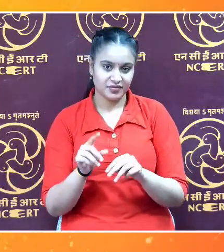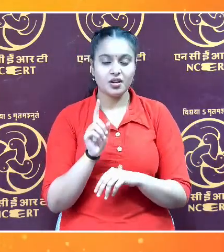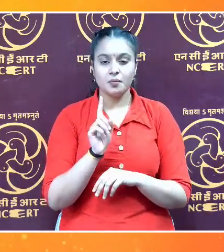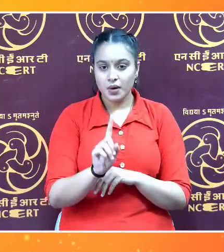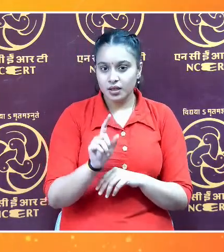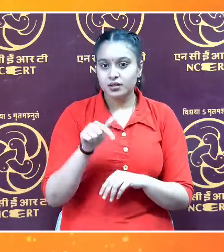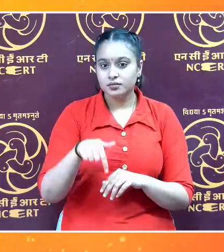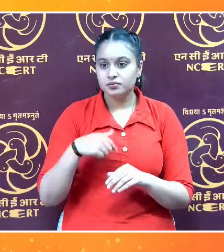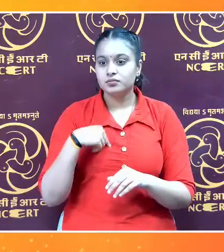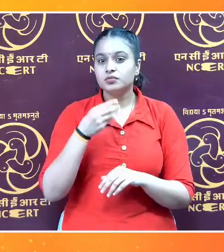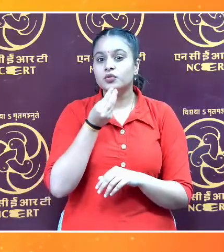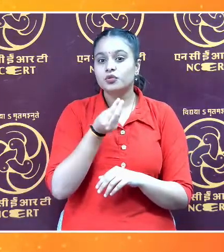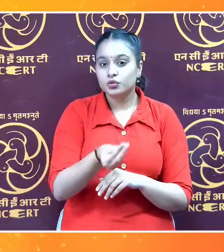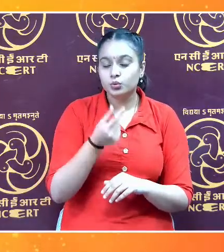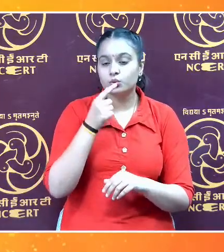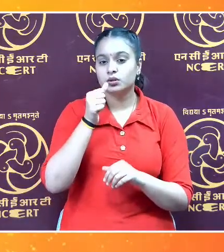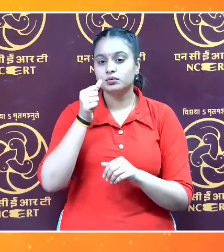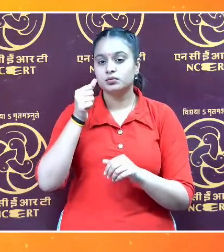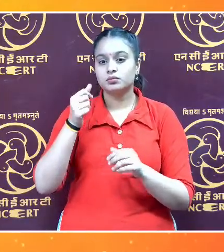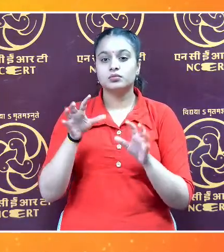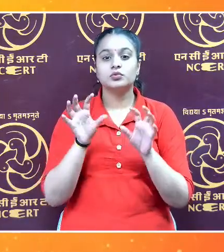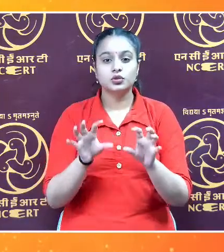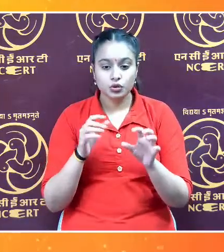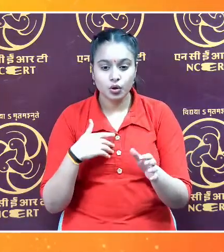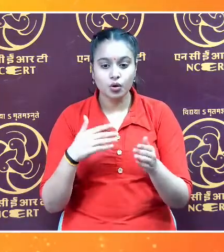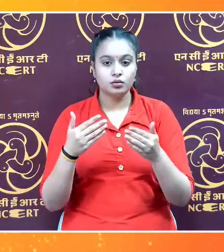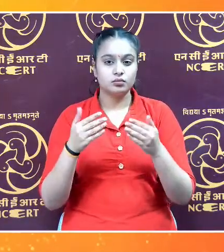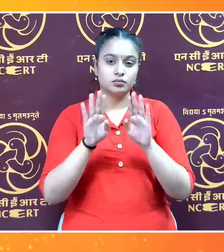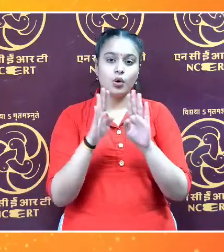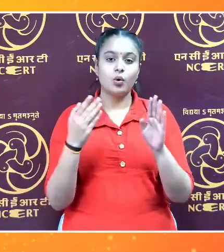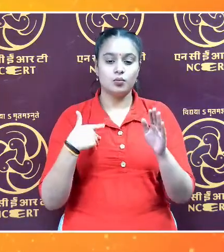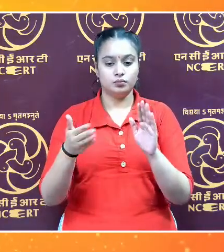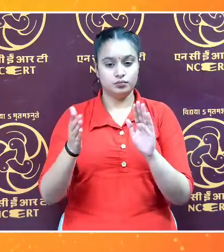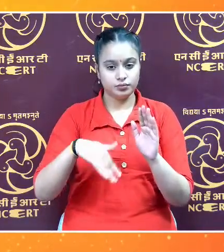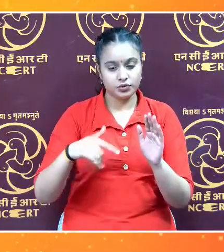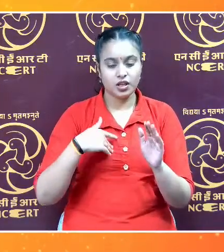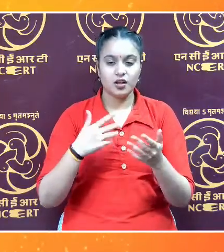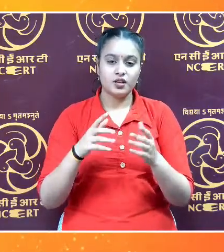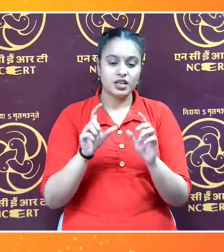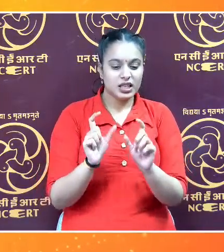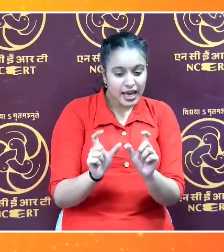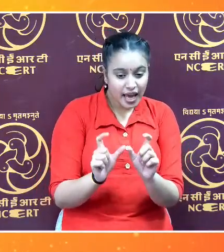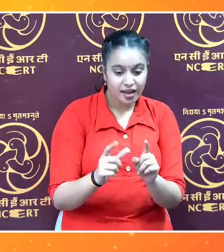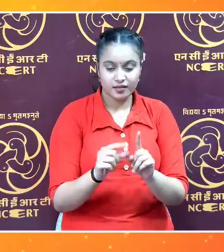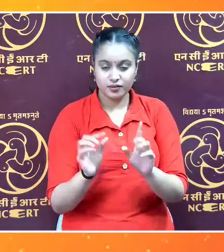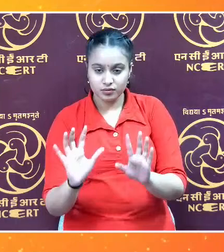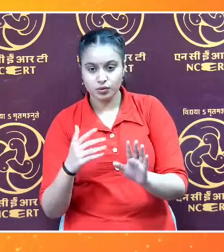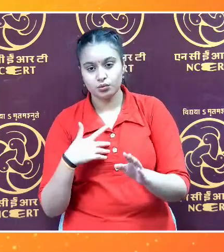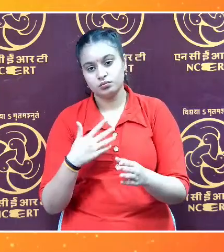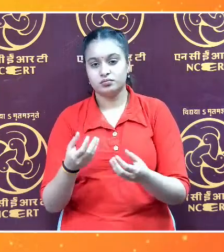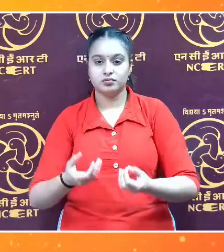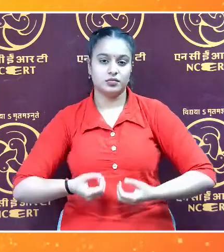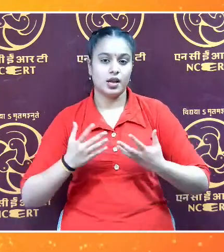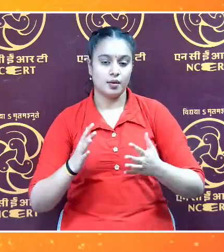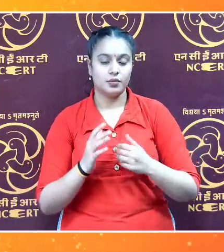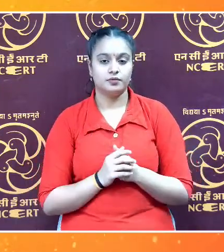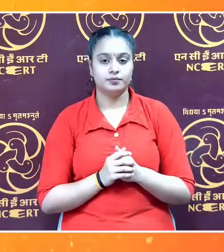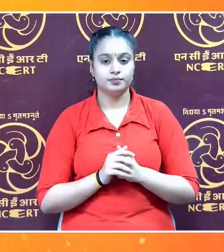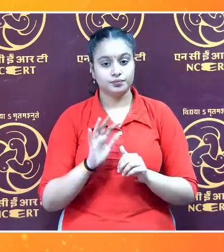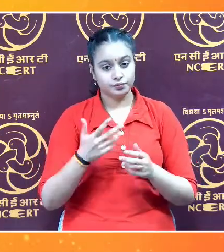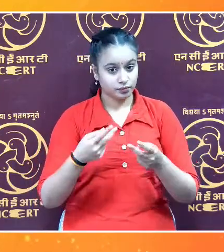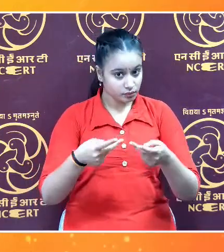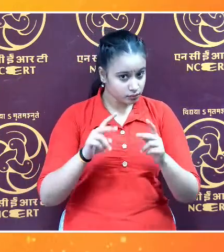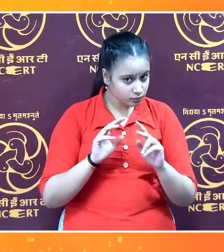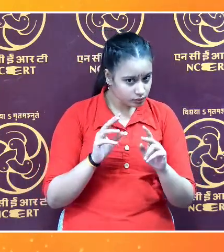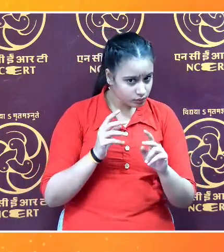we do used to feed the stray dog. He used to come Okay. to our doorstep, and yes, it's a lovely feeling to take care and tend to them. Yes, and was he responding